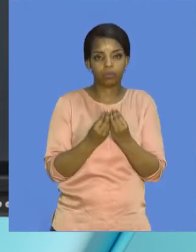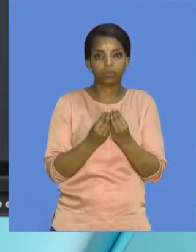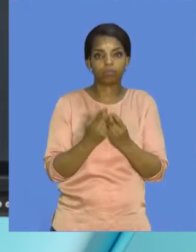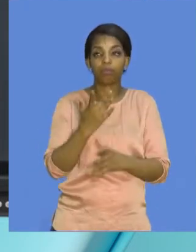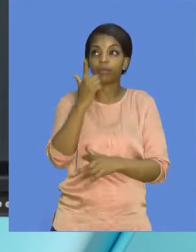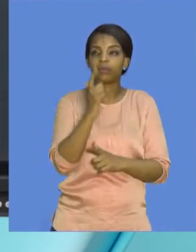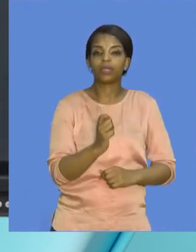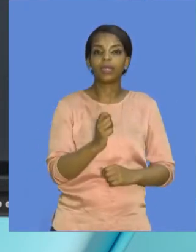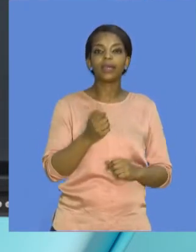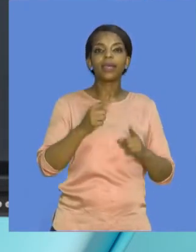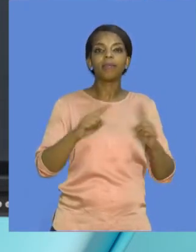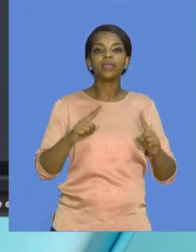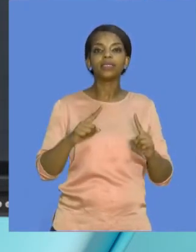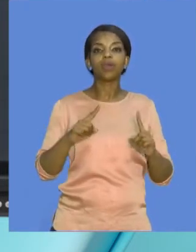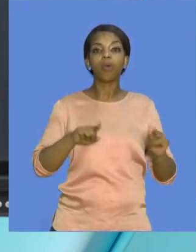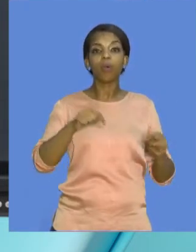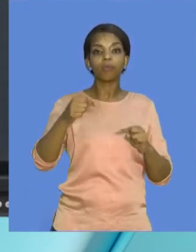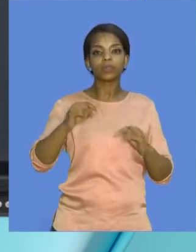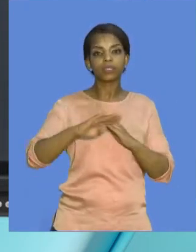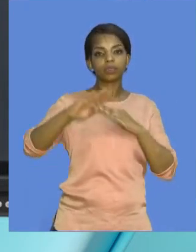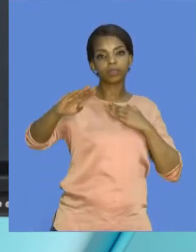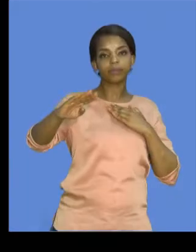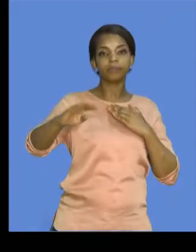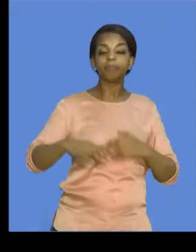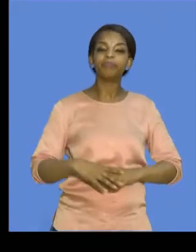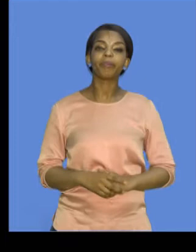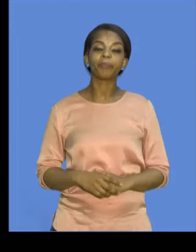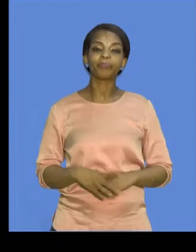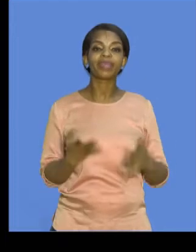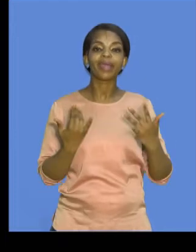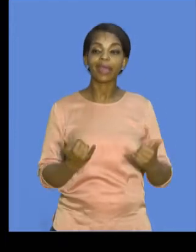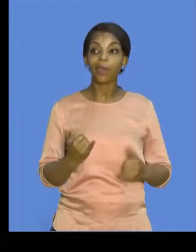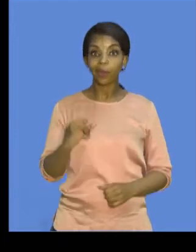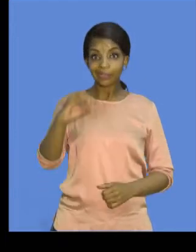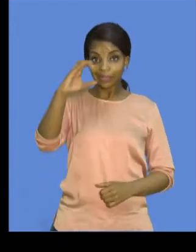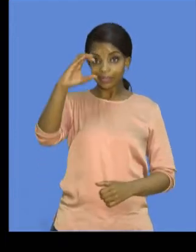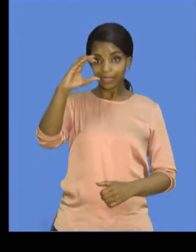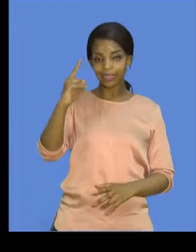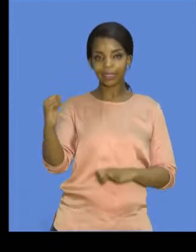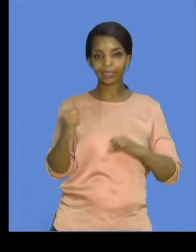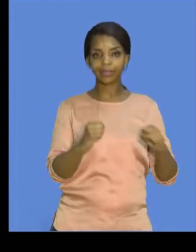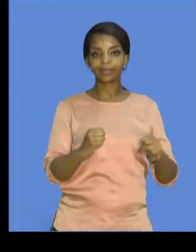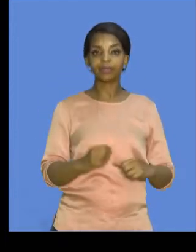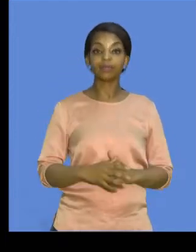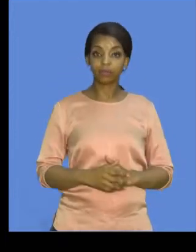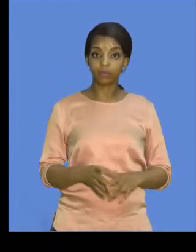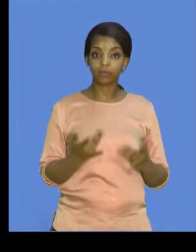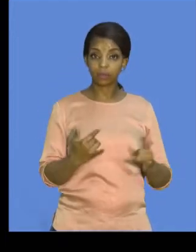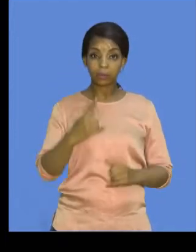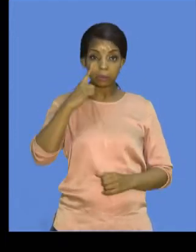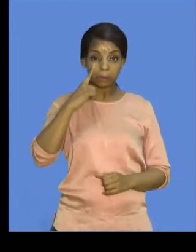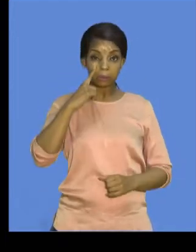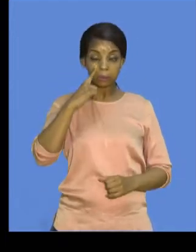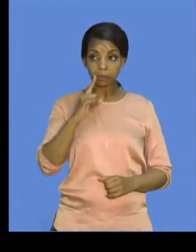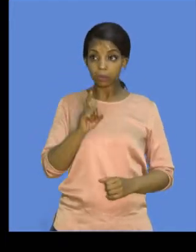that's as simple as we can break it down. Right, so if we consider object C once again and look at the